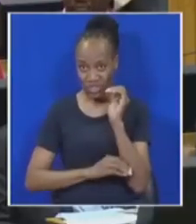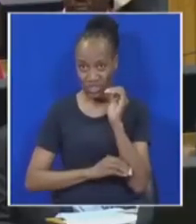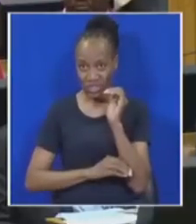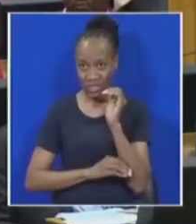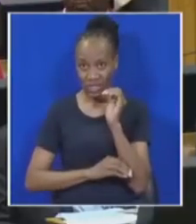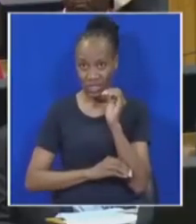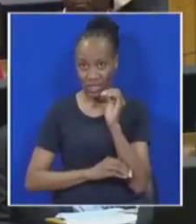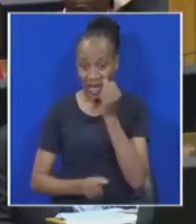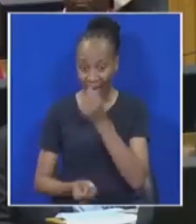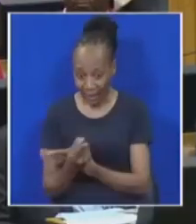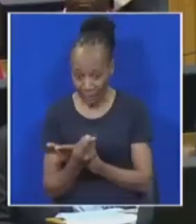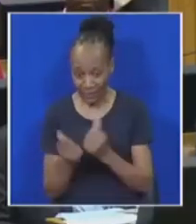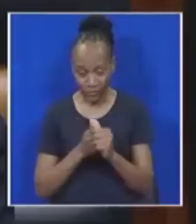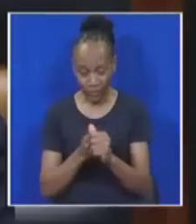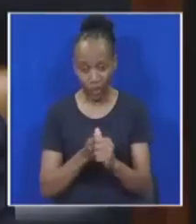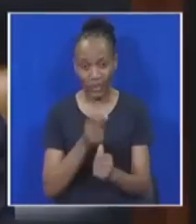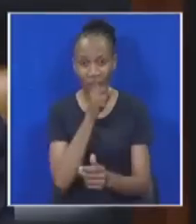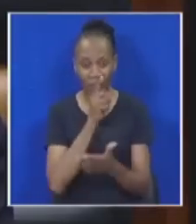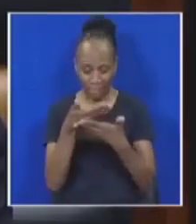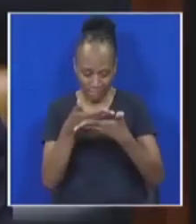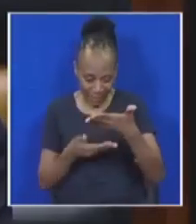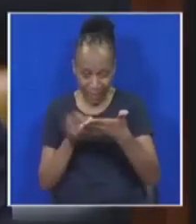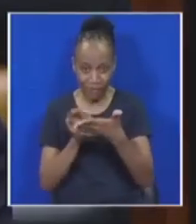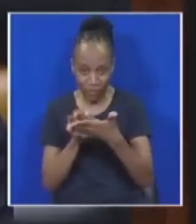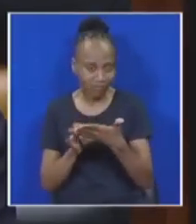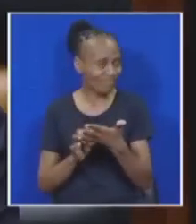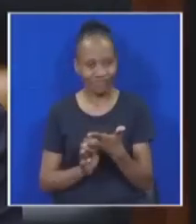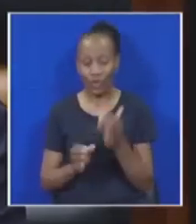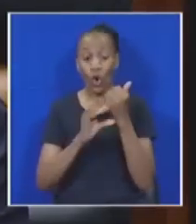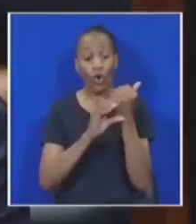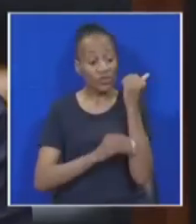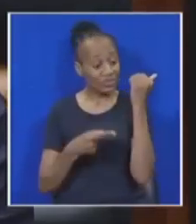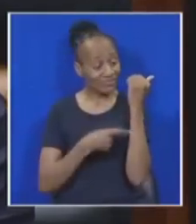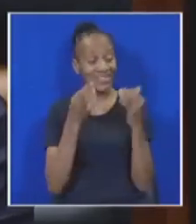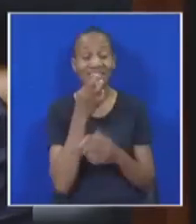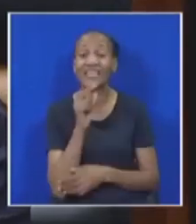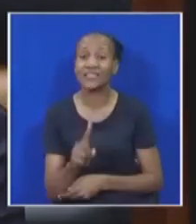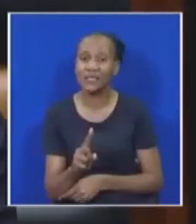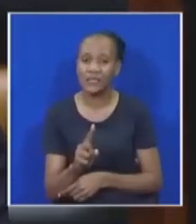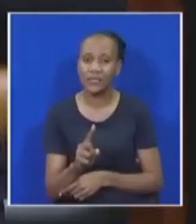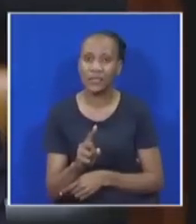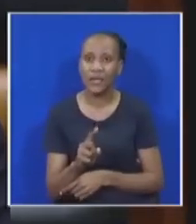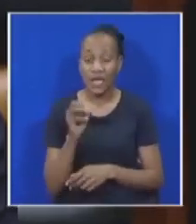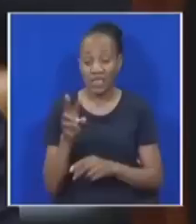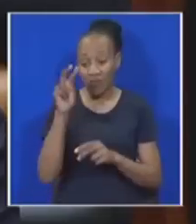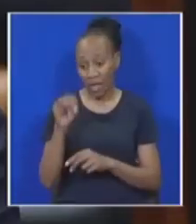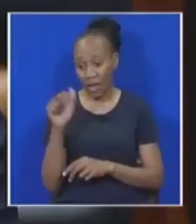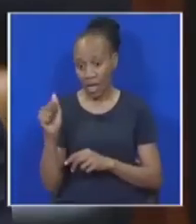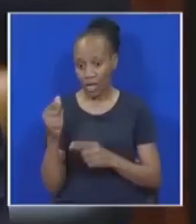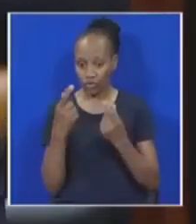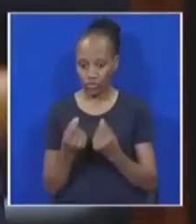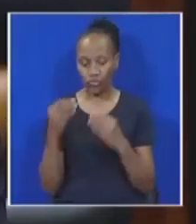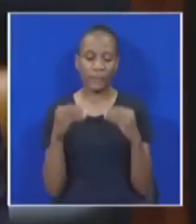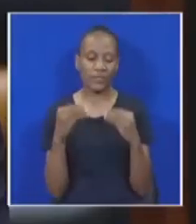secret ballot. The Constitution provides for specific instances where the Assembly conducts its